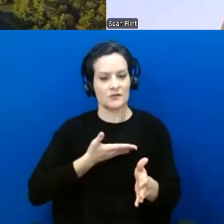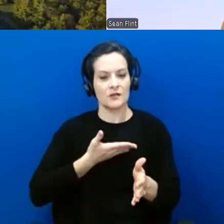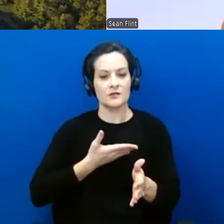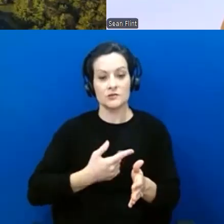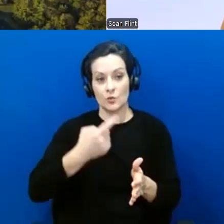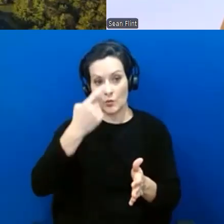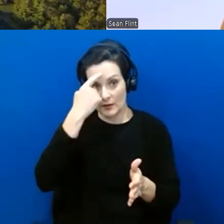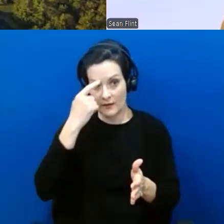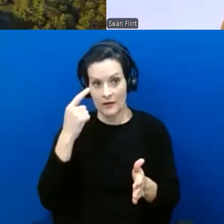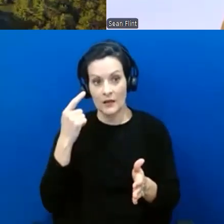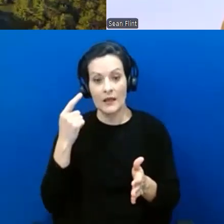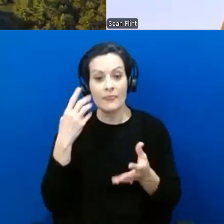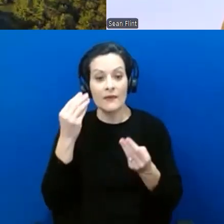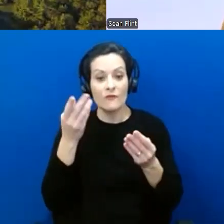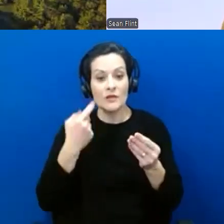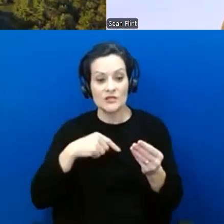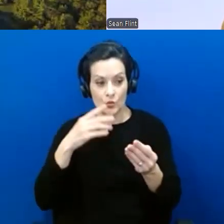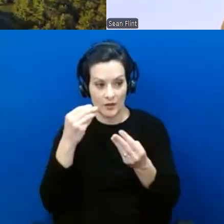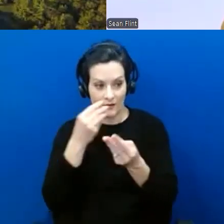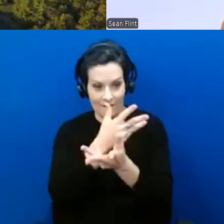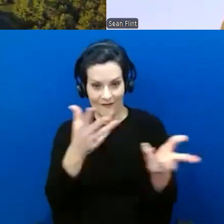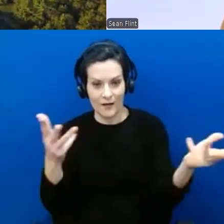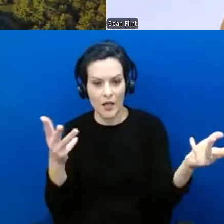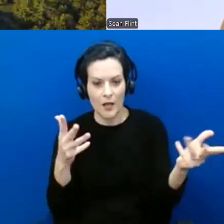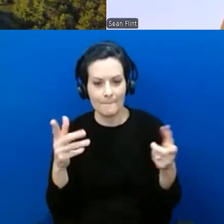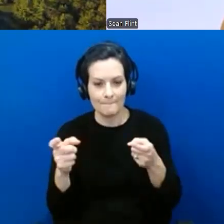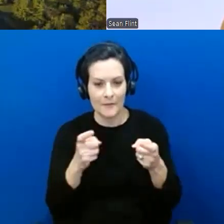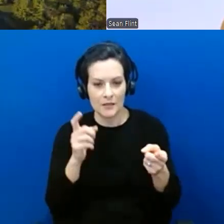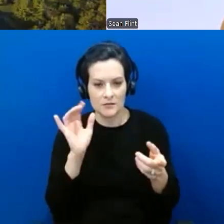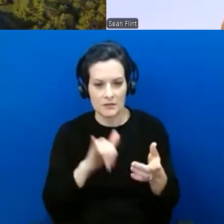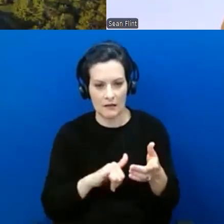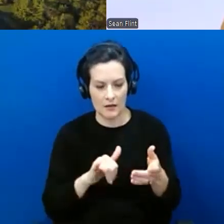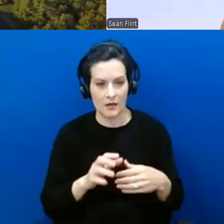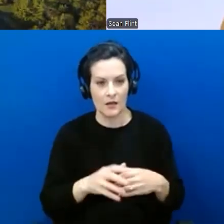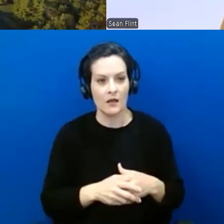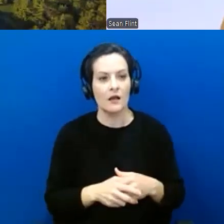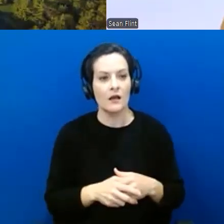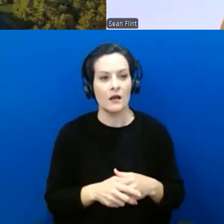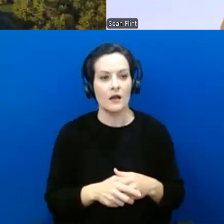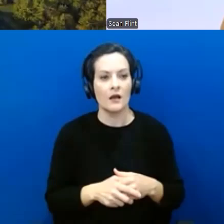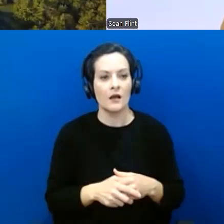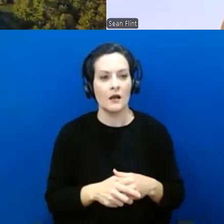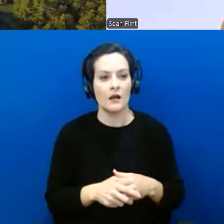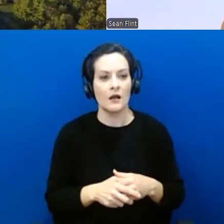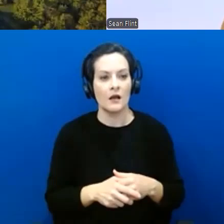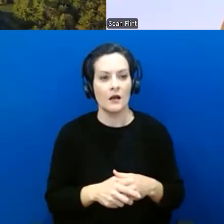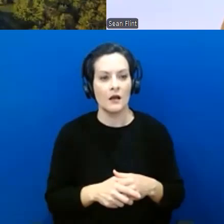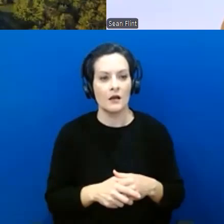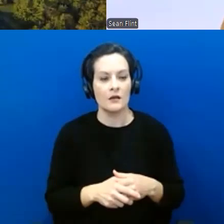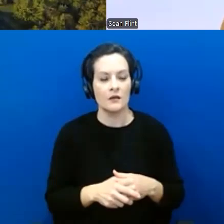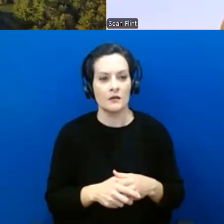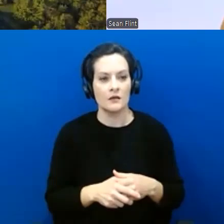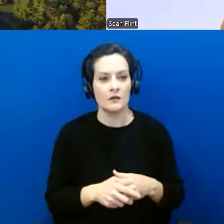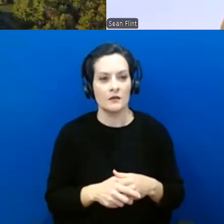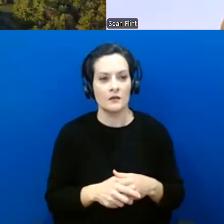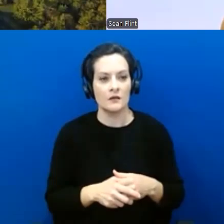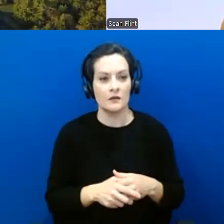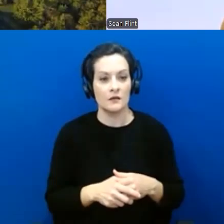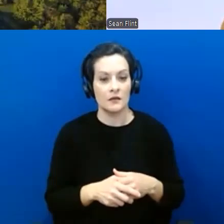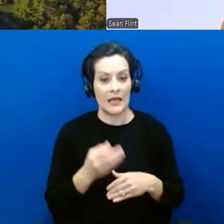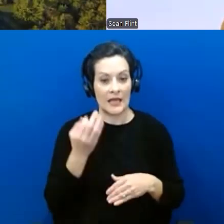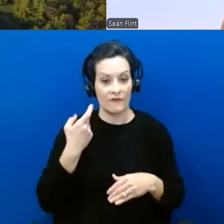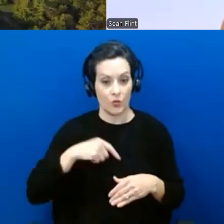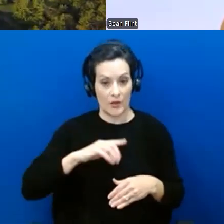amount of information that we give them, to think about what it would be to instead invite people into these